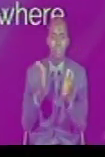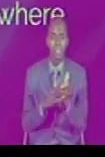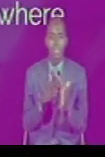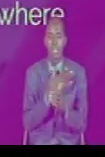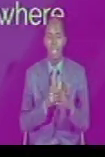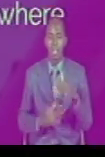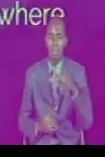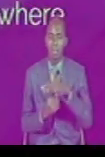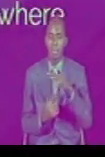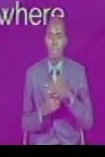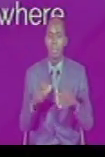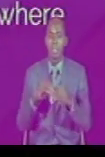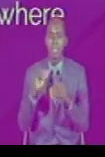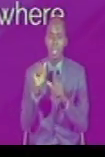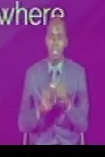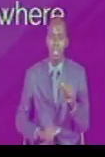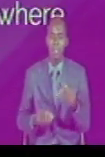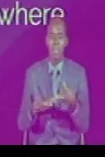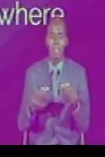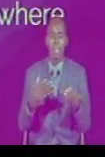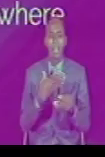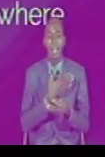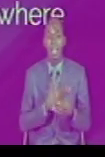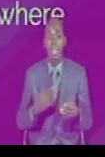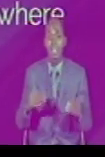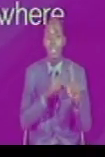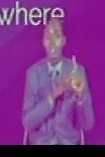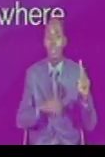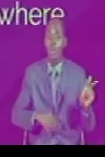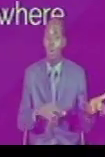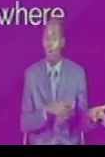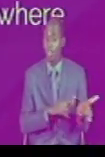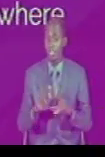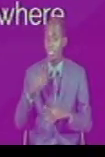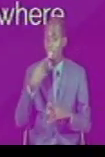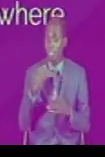every land. And the Lord already said that in every land.